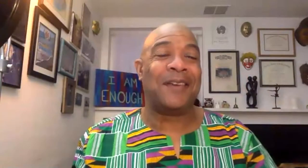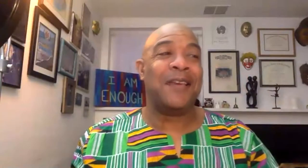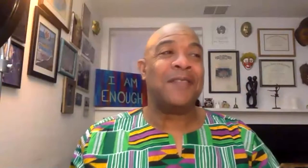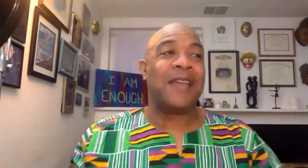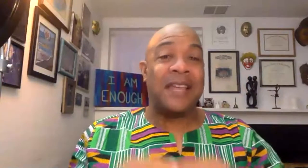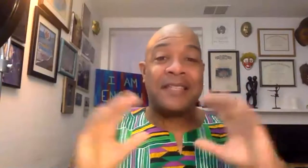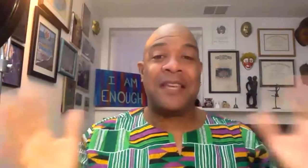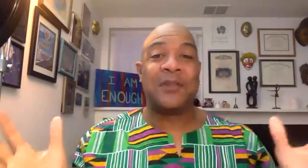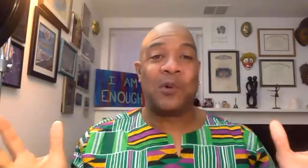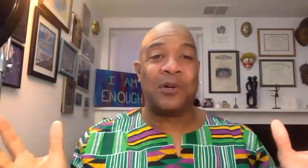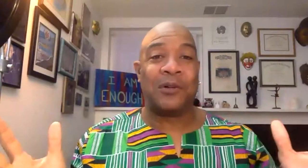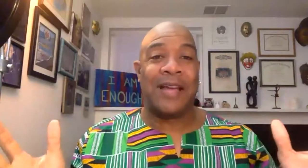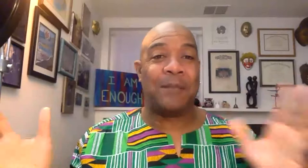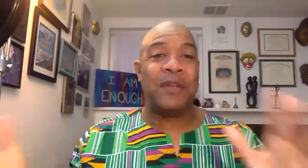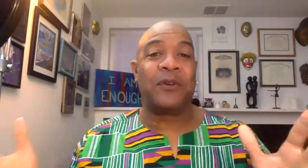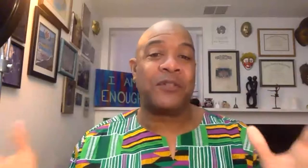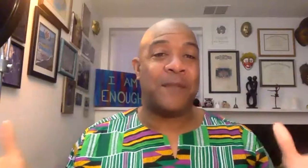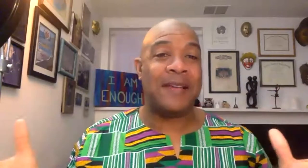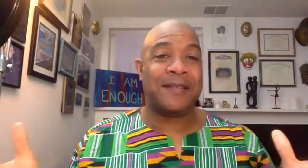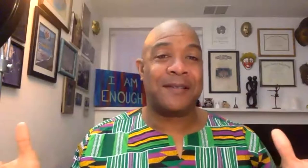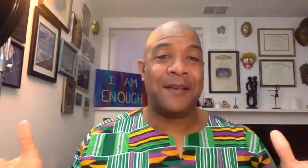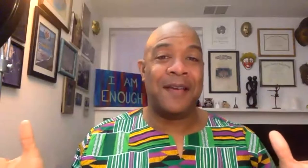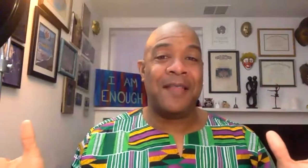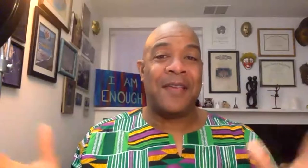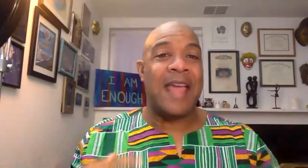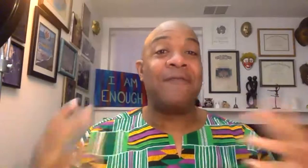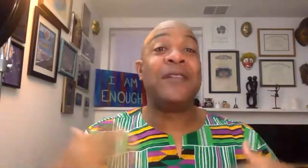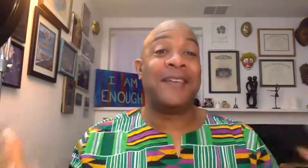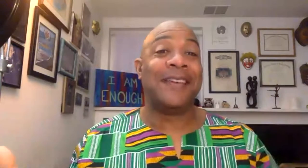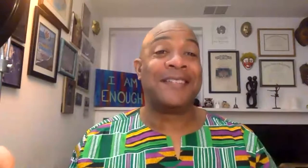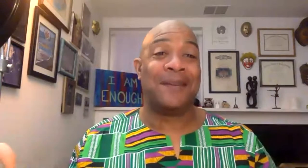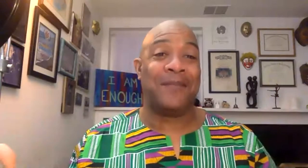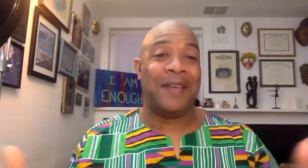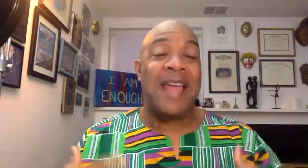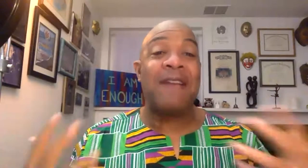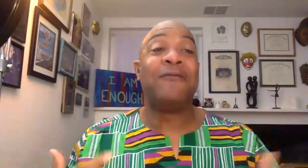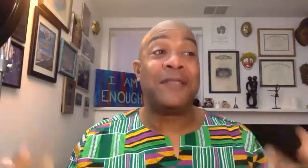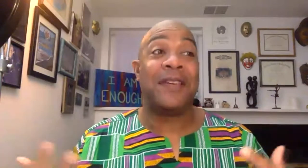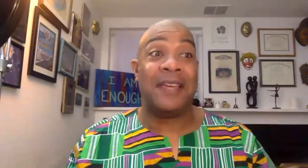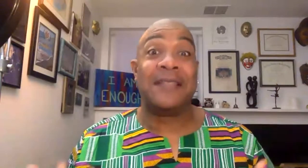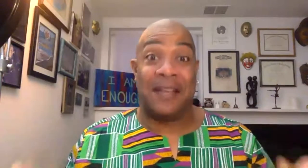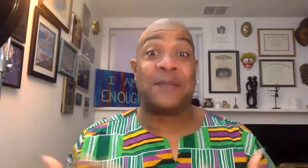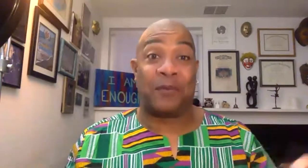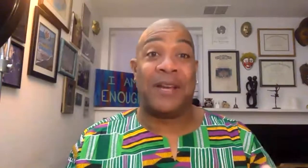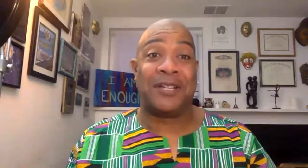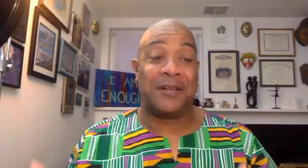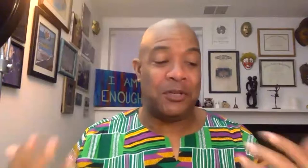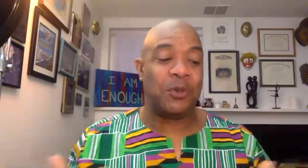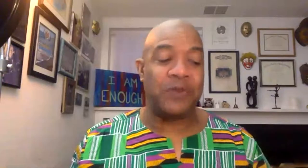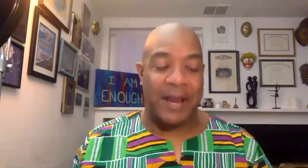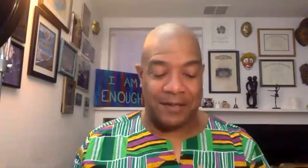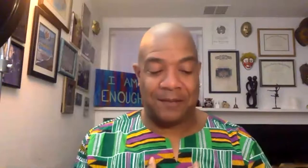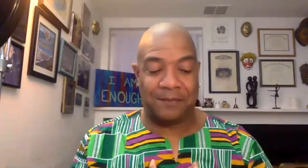think that in seeing the world as a miracle space, then everything is something and everything is inspiration